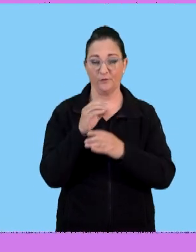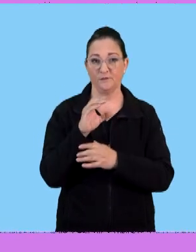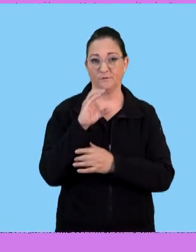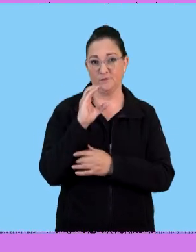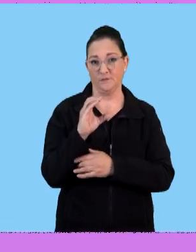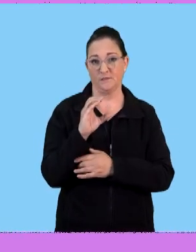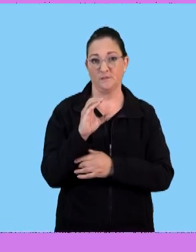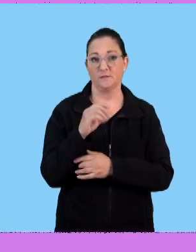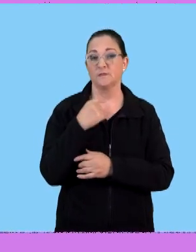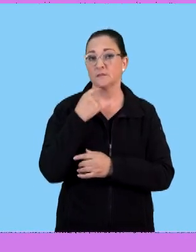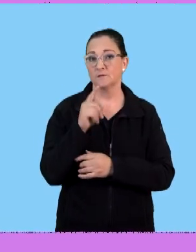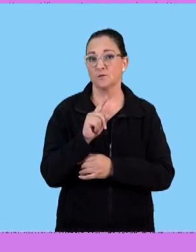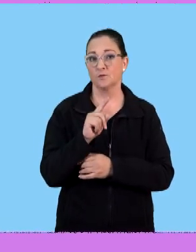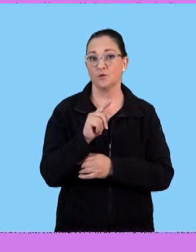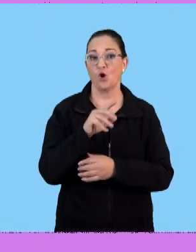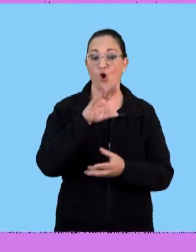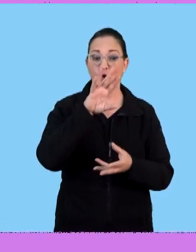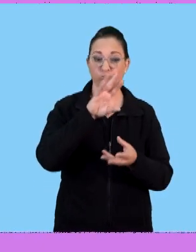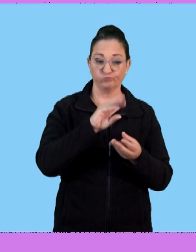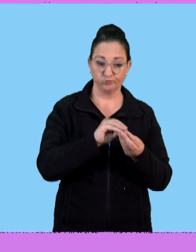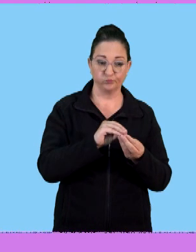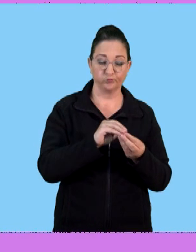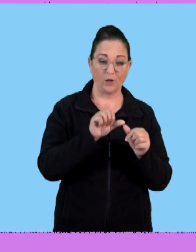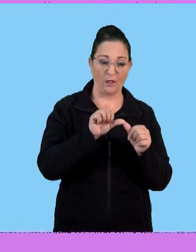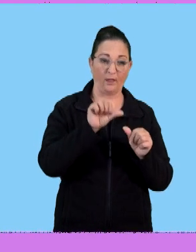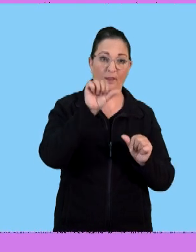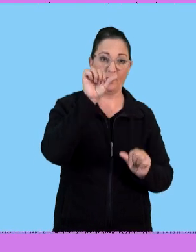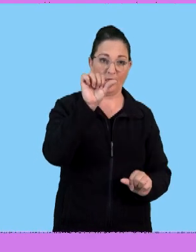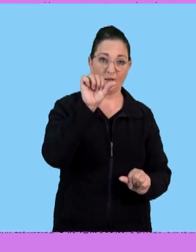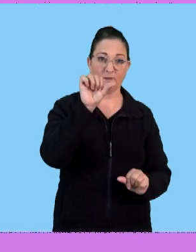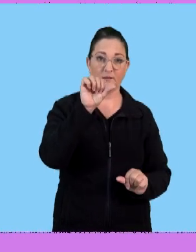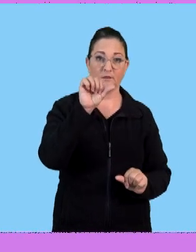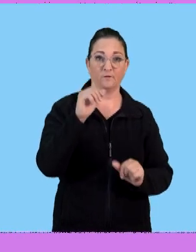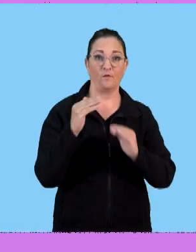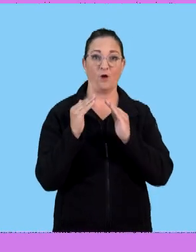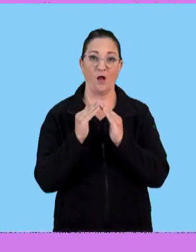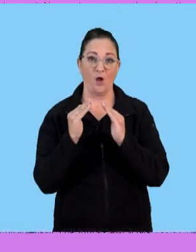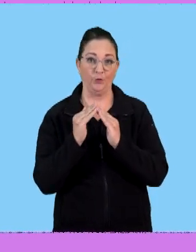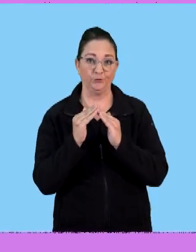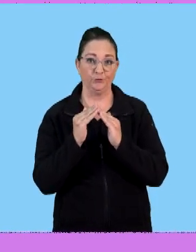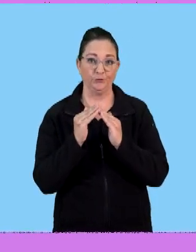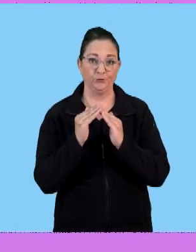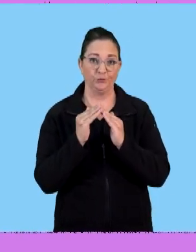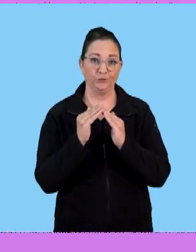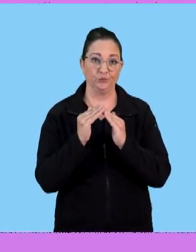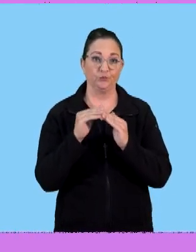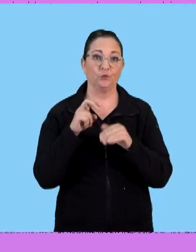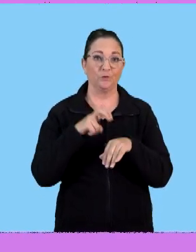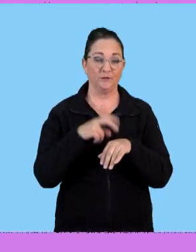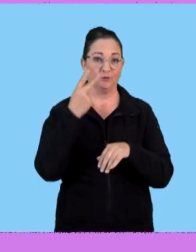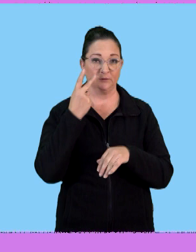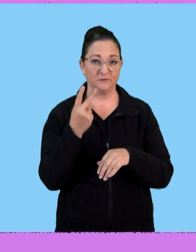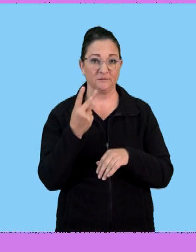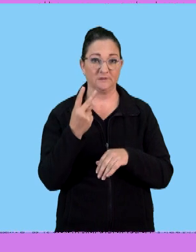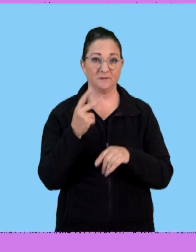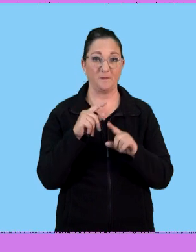we go. So basically here, I'll then say the total length, right, of his house. That is what we must calculate.